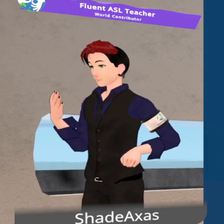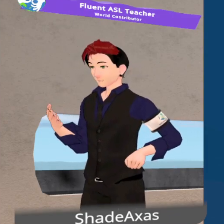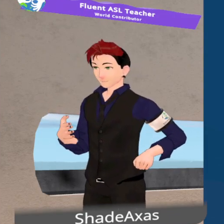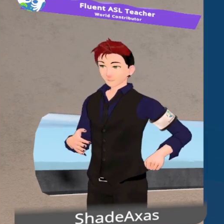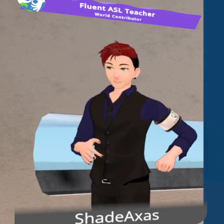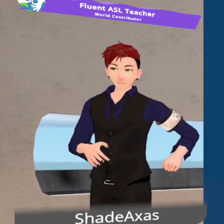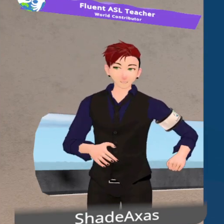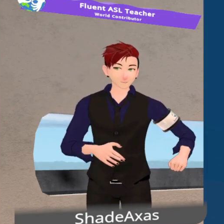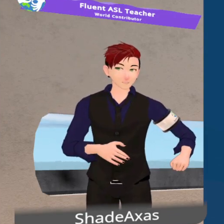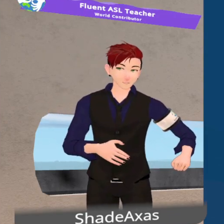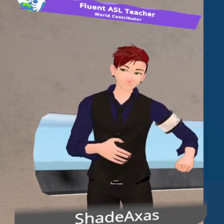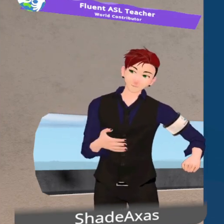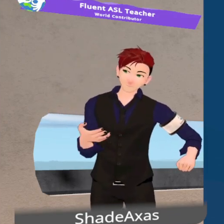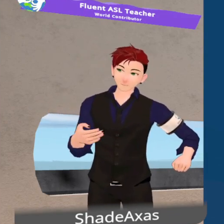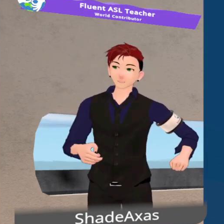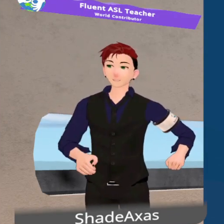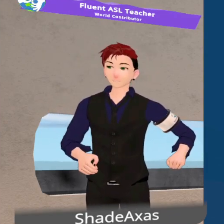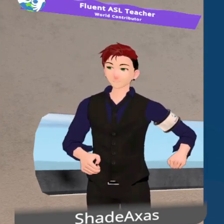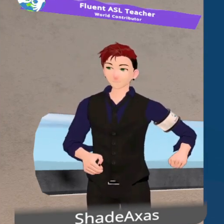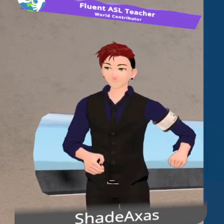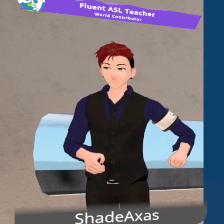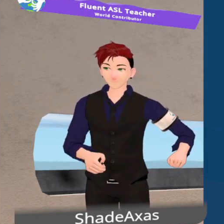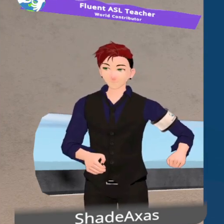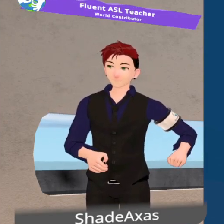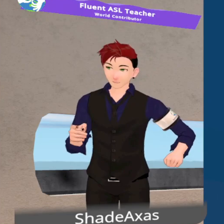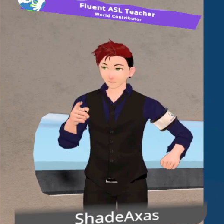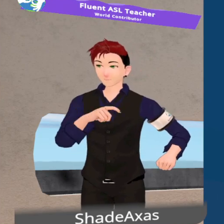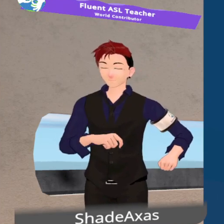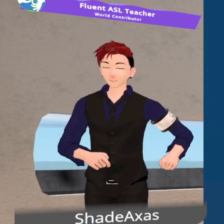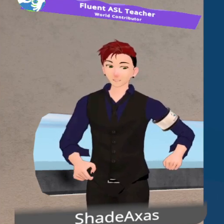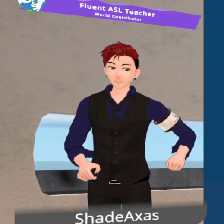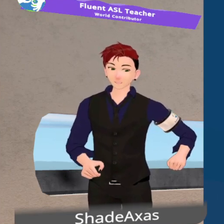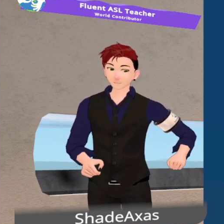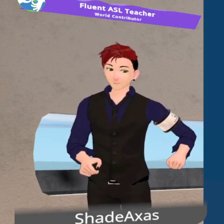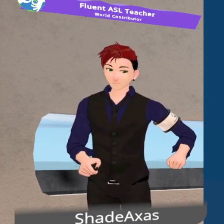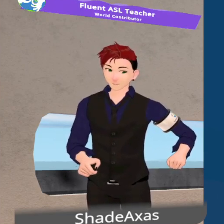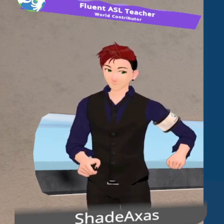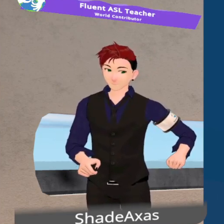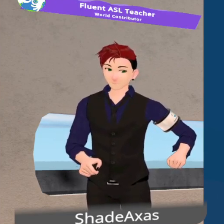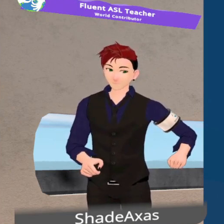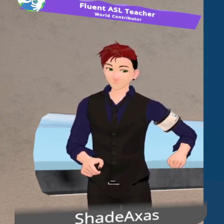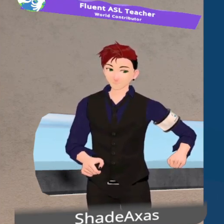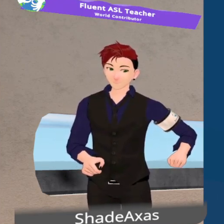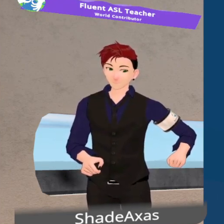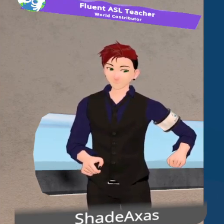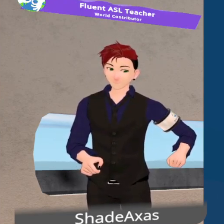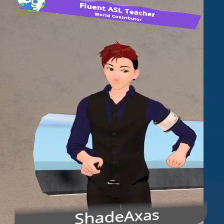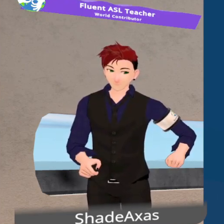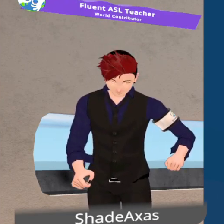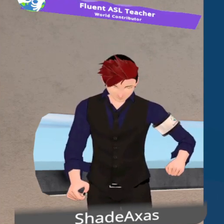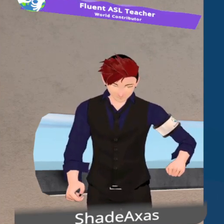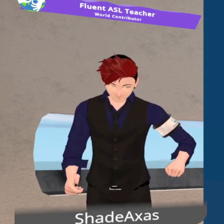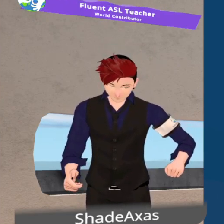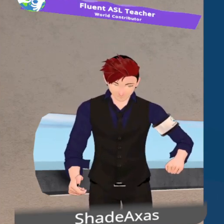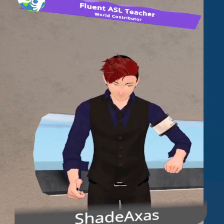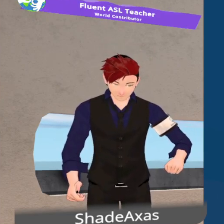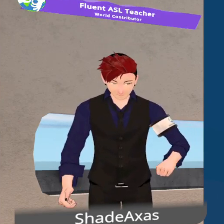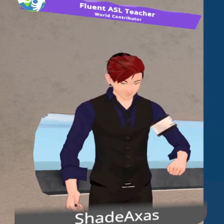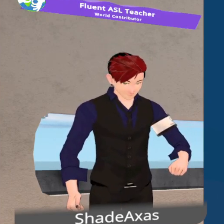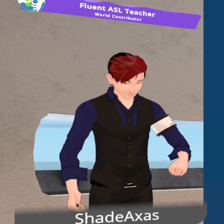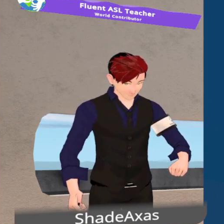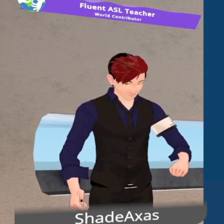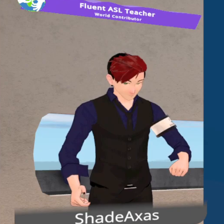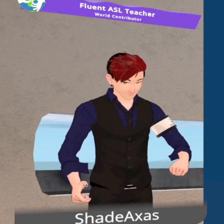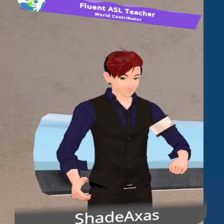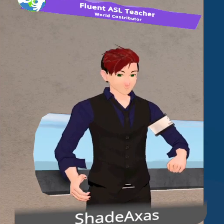Now I can start speaking and telling them what they're saying. So yes, that Yeah, totally you're happens in right, ASL. yes. I have seen that before actually. Yeah.